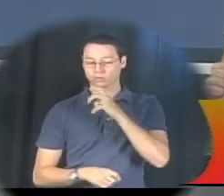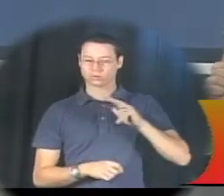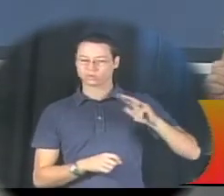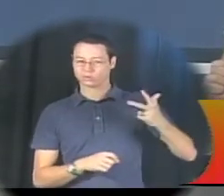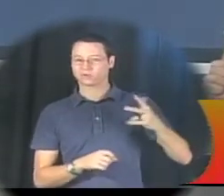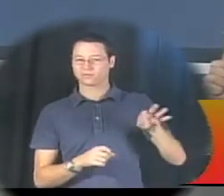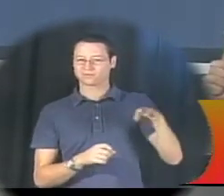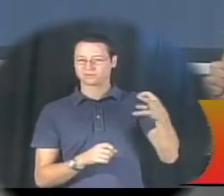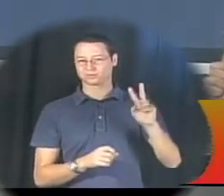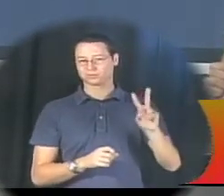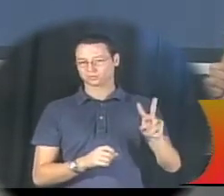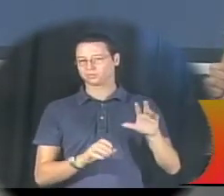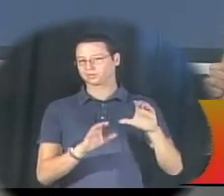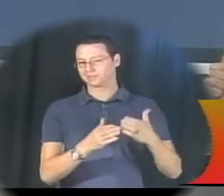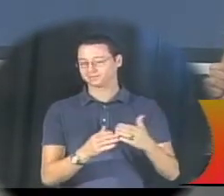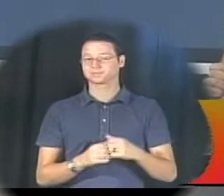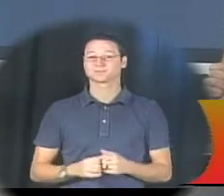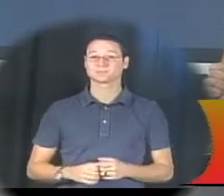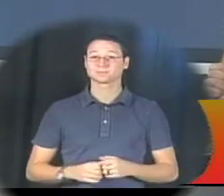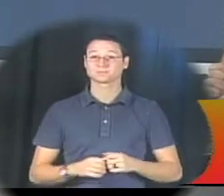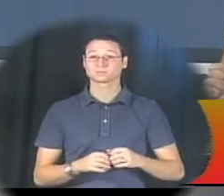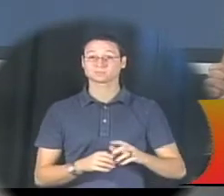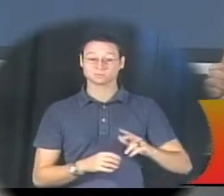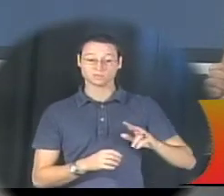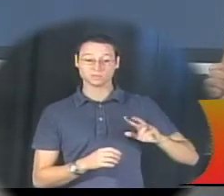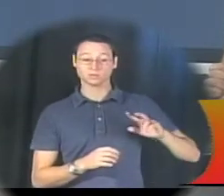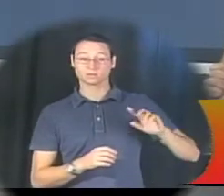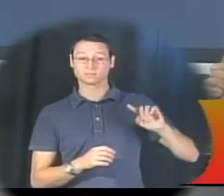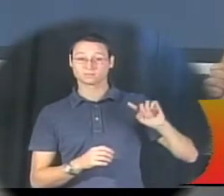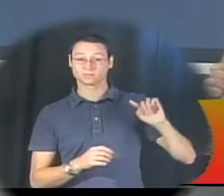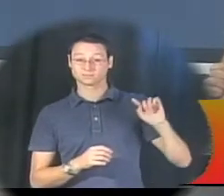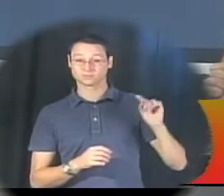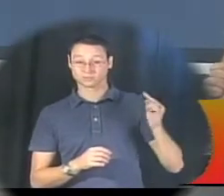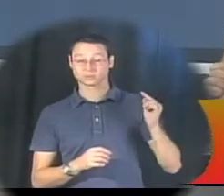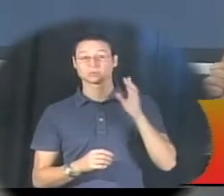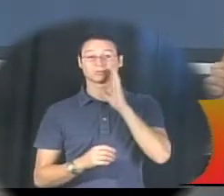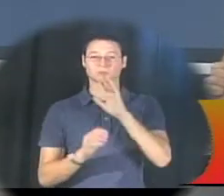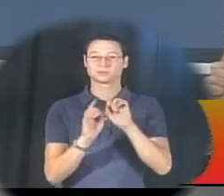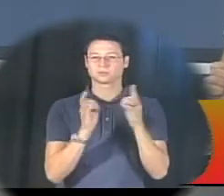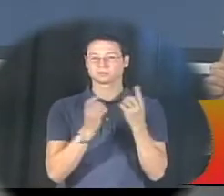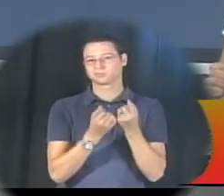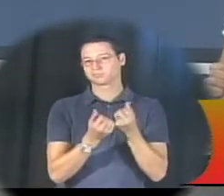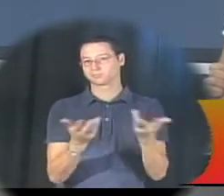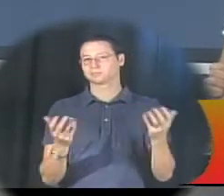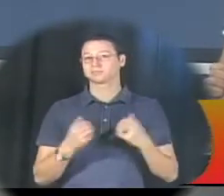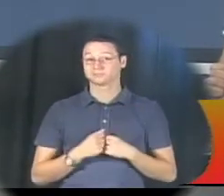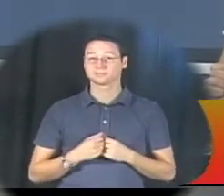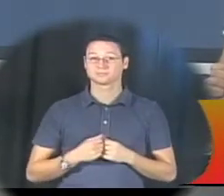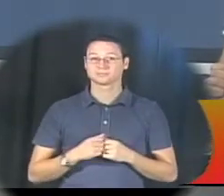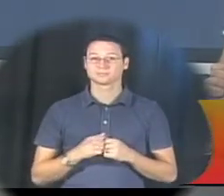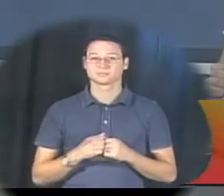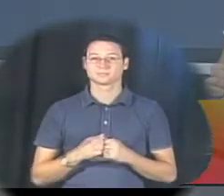class. First place will be receiving donuts during class on Wednesday, courtesy of French Club.